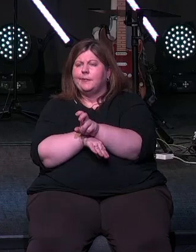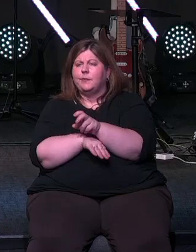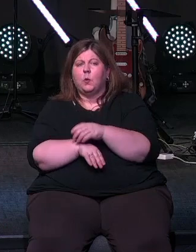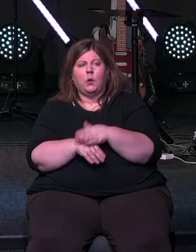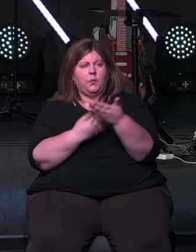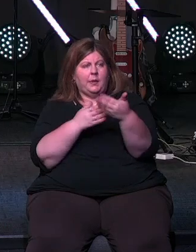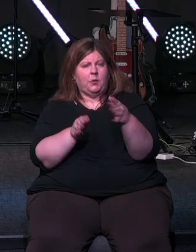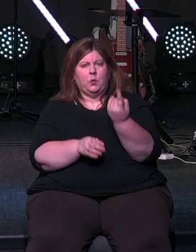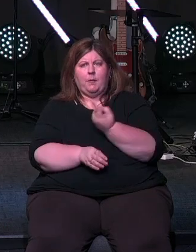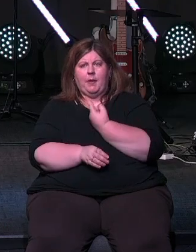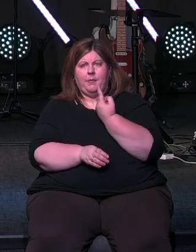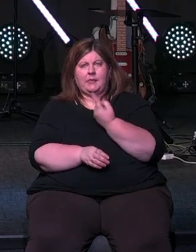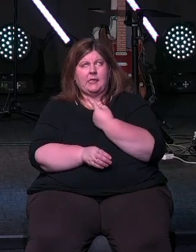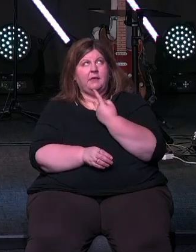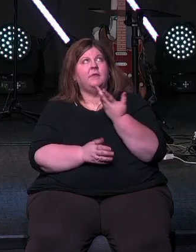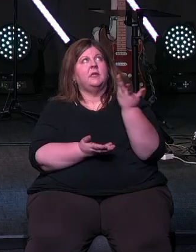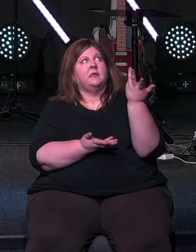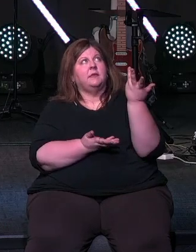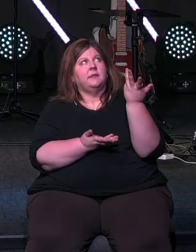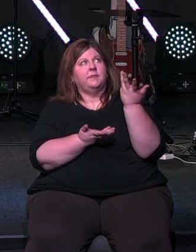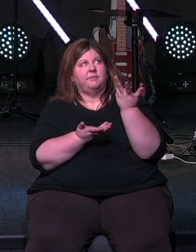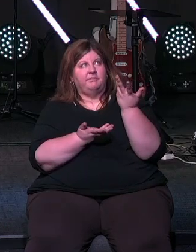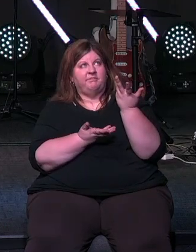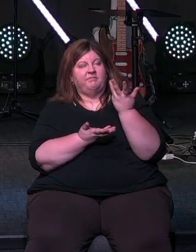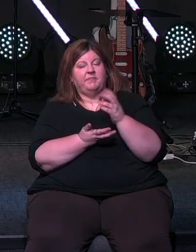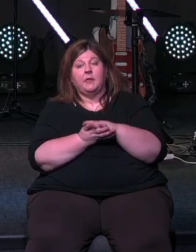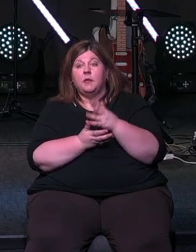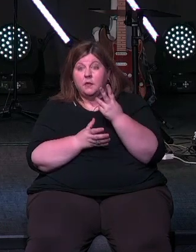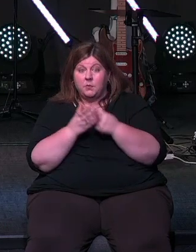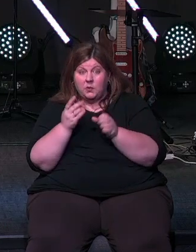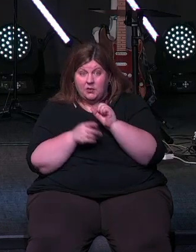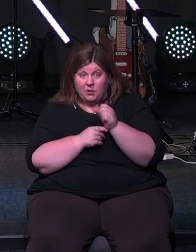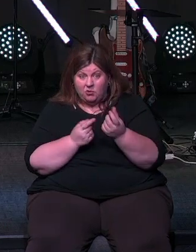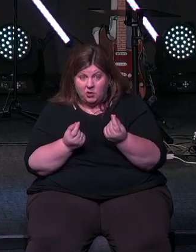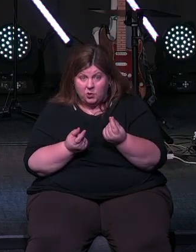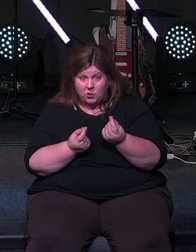music. Do you know what I'm doing in both of those situations?